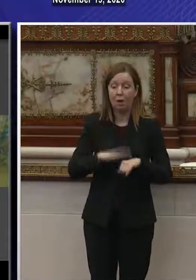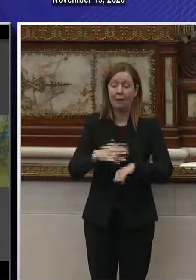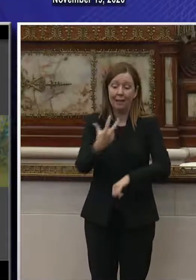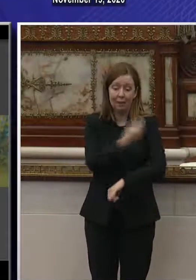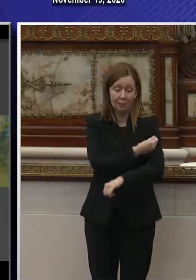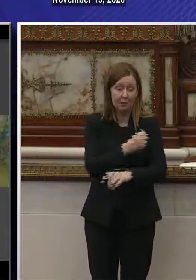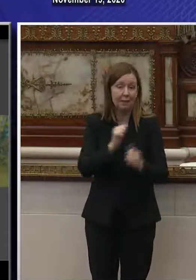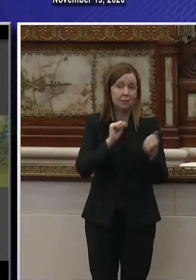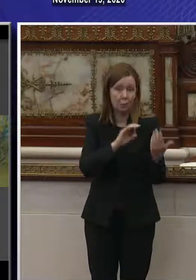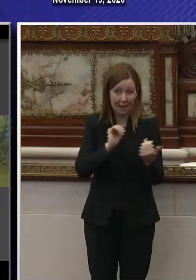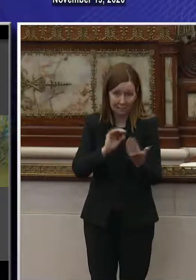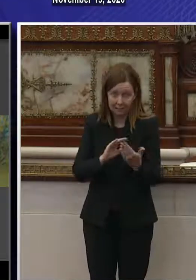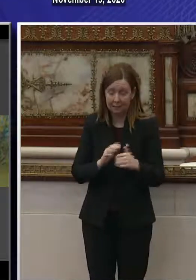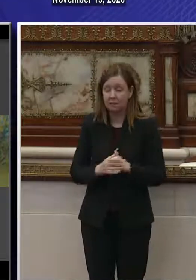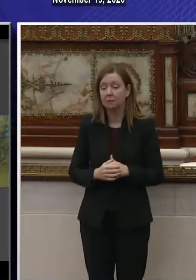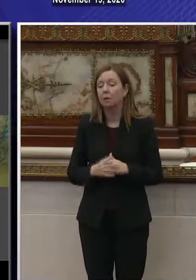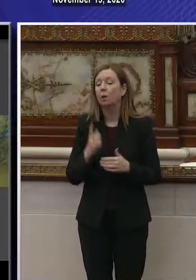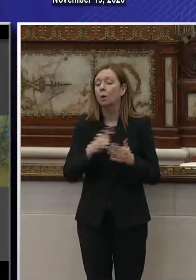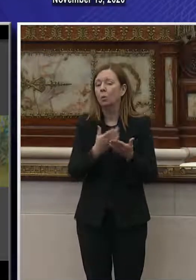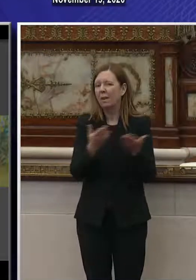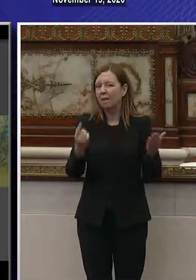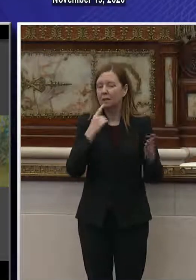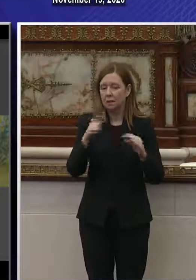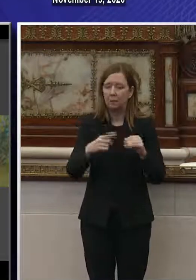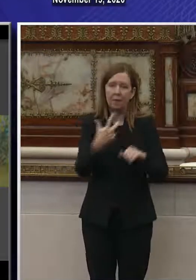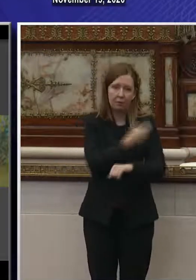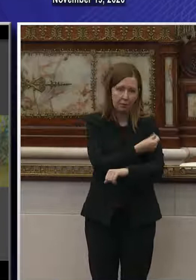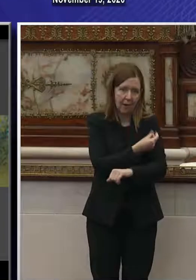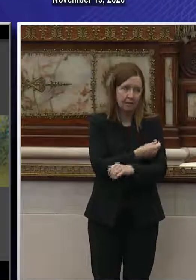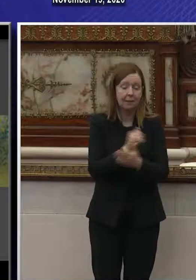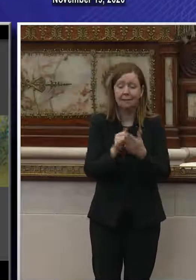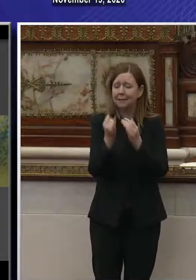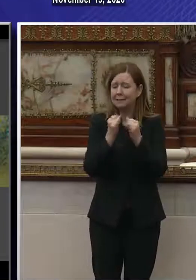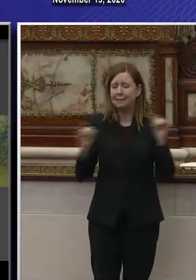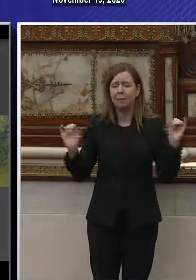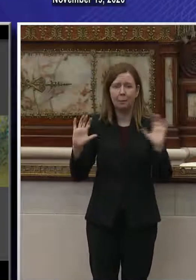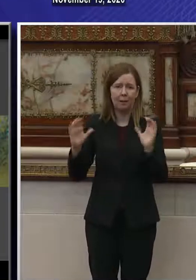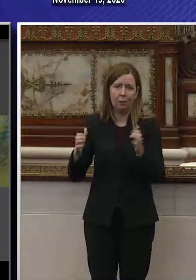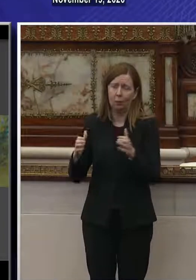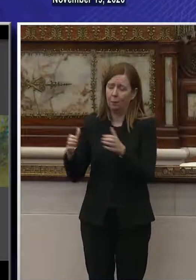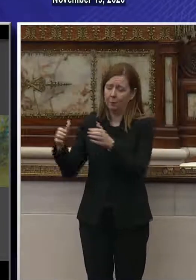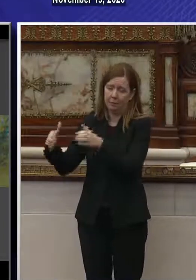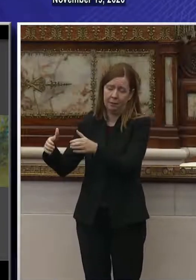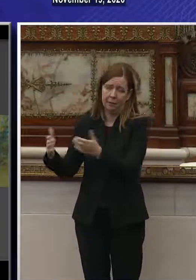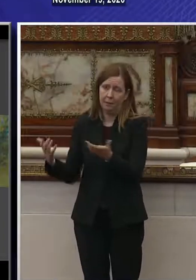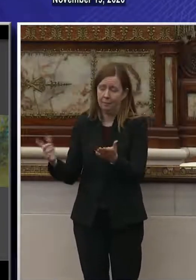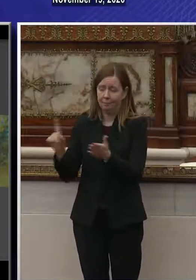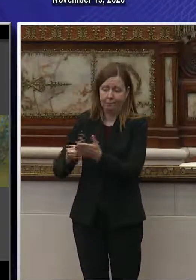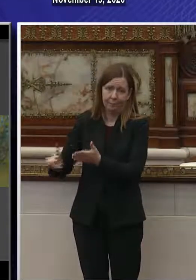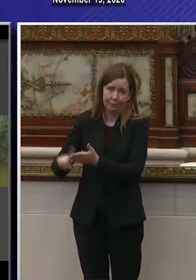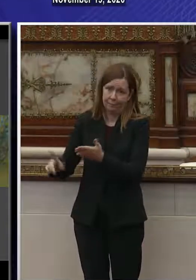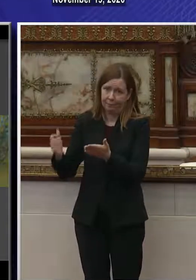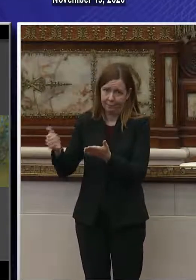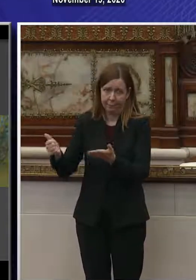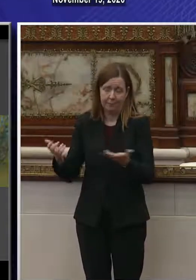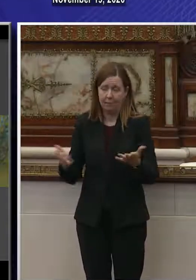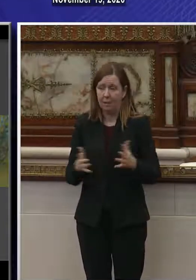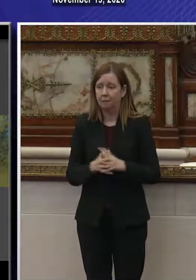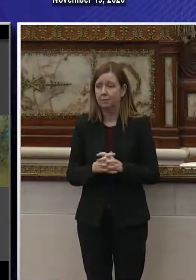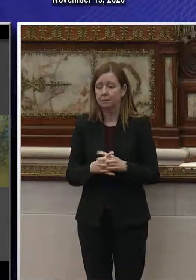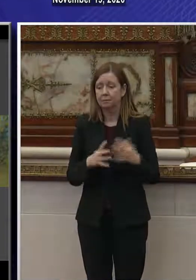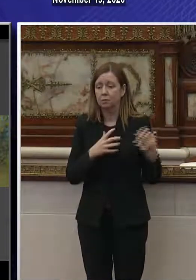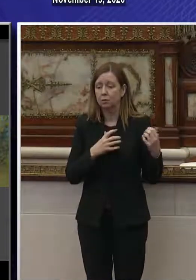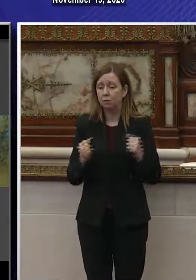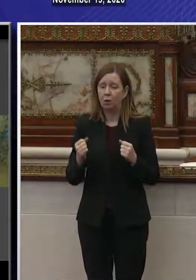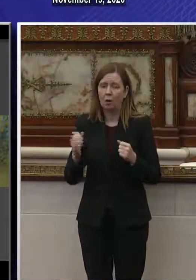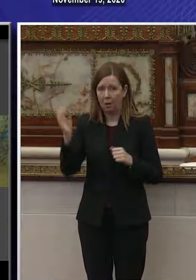Immunization Practices says about these vaccines. That's an independent group that has strongly